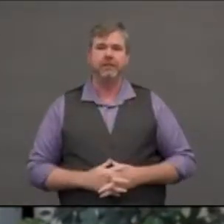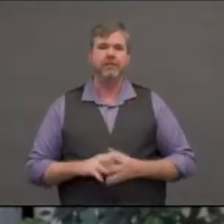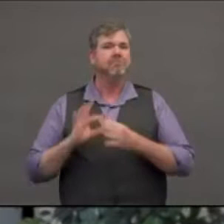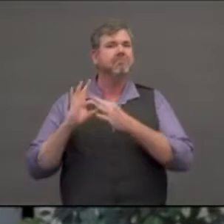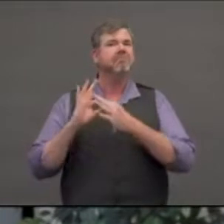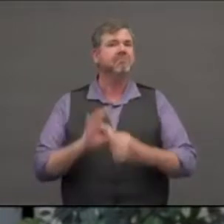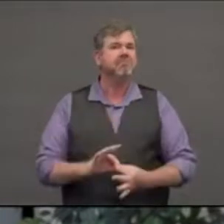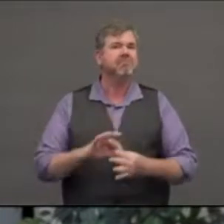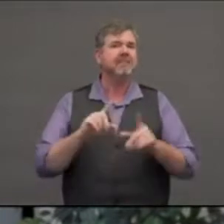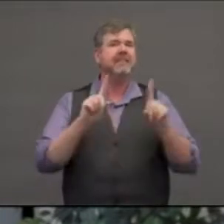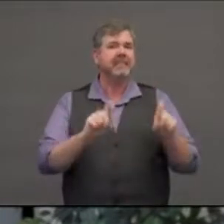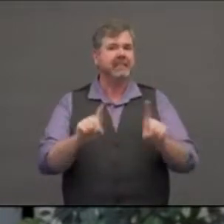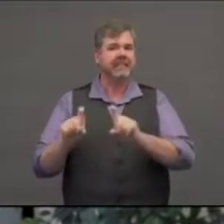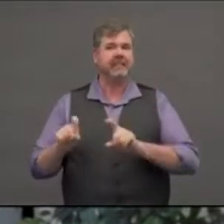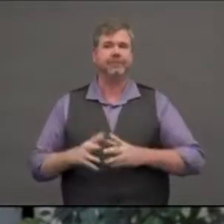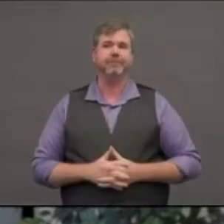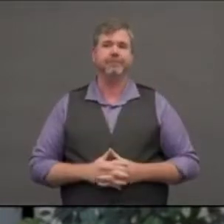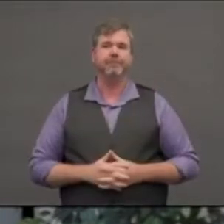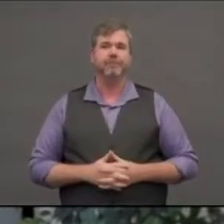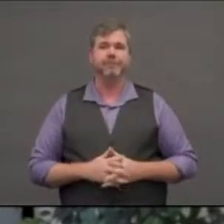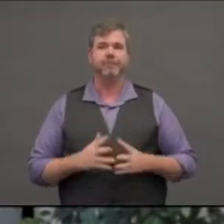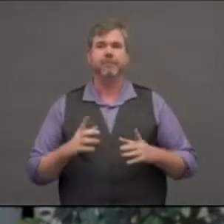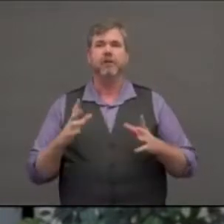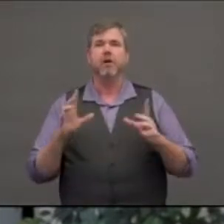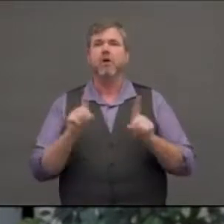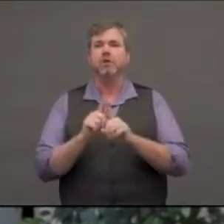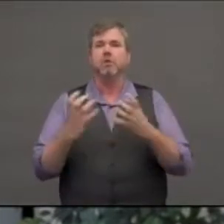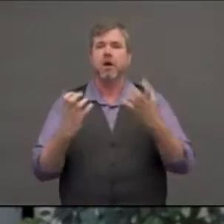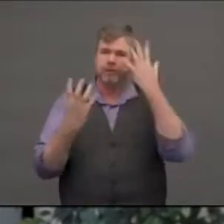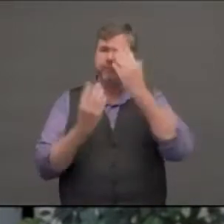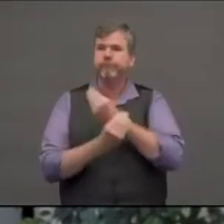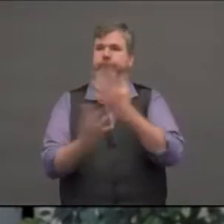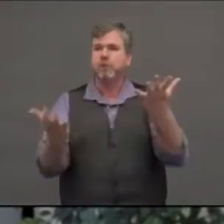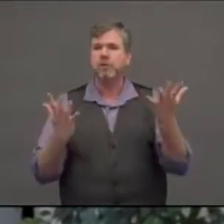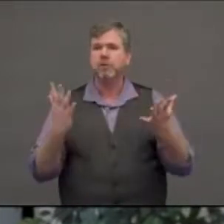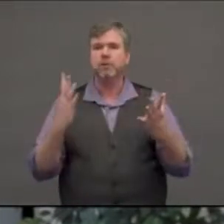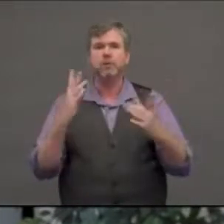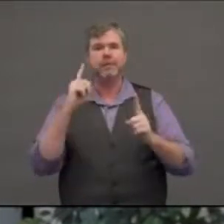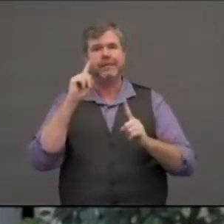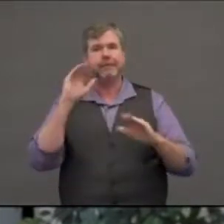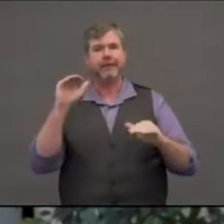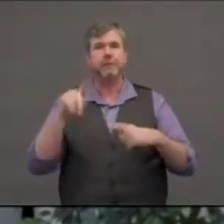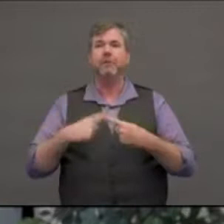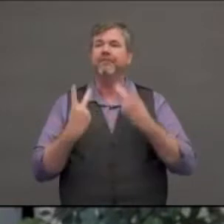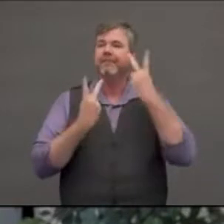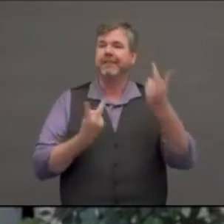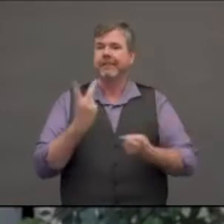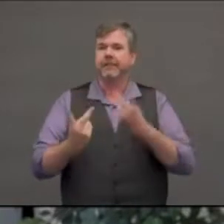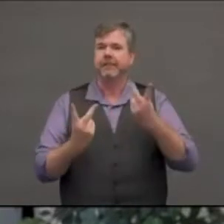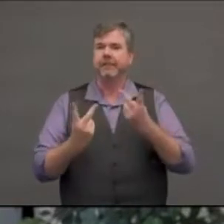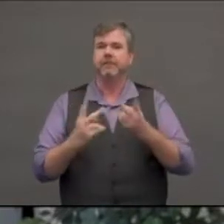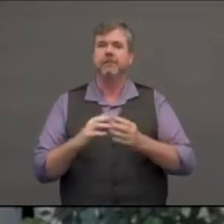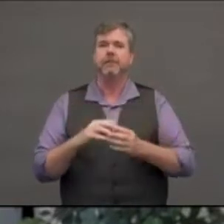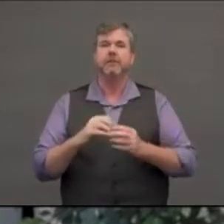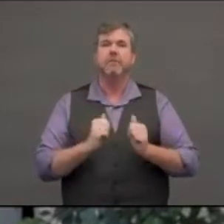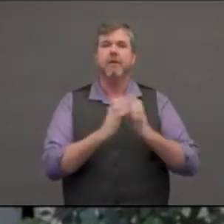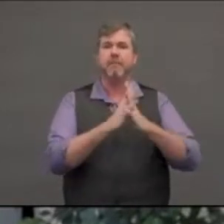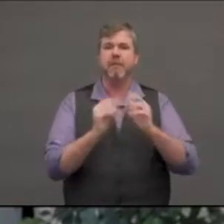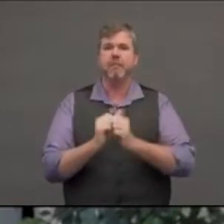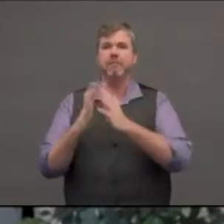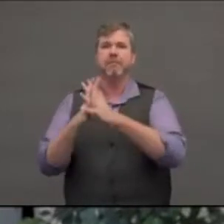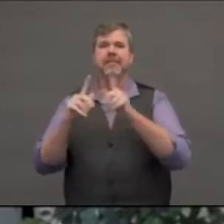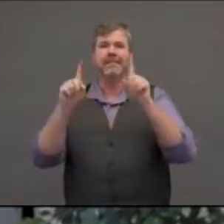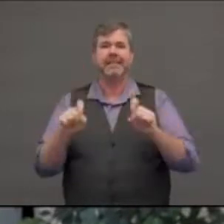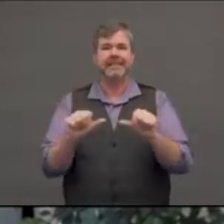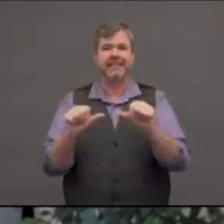also providing an update on what you can expect when visiting a pop-up testing location here in Santa Clara County. But first, I want to